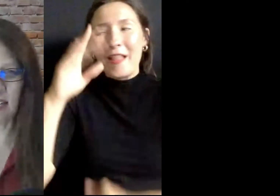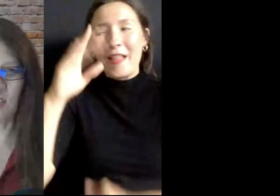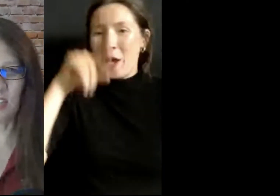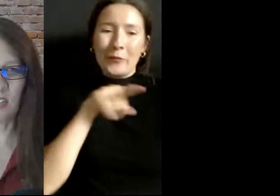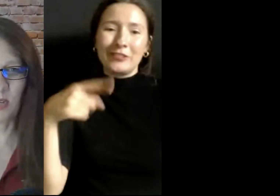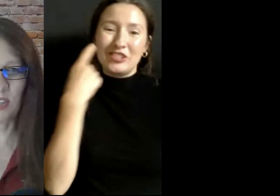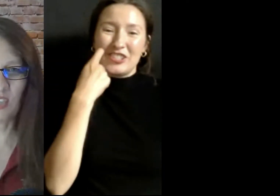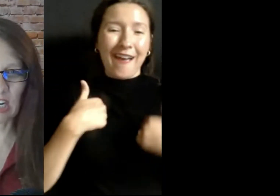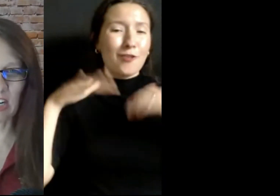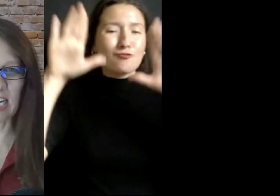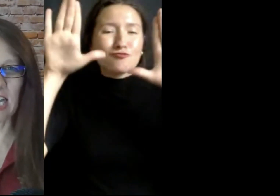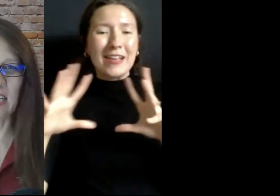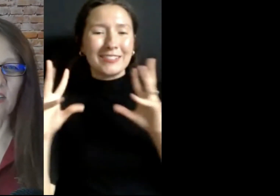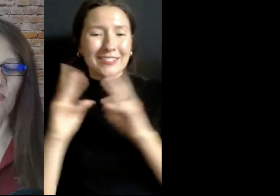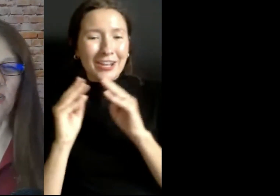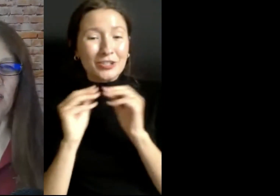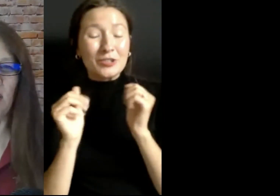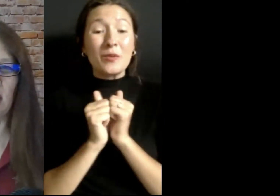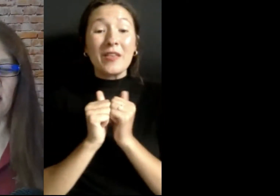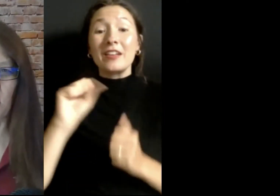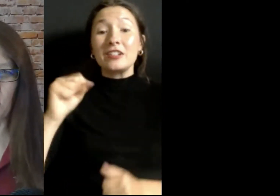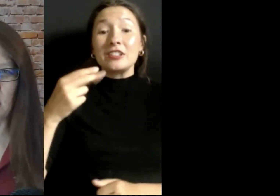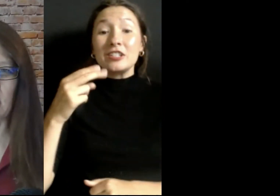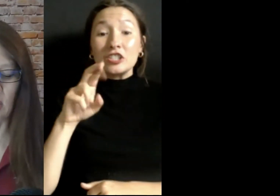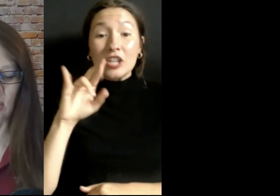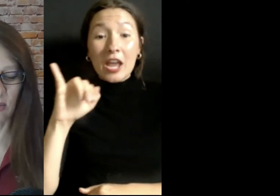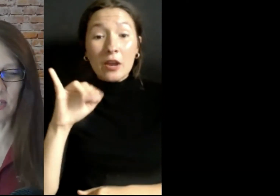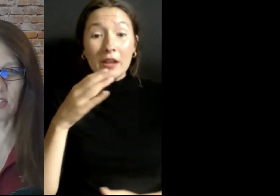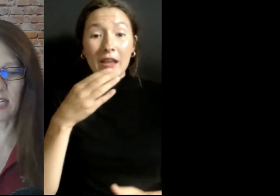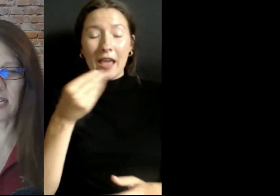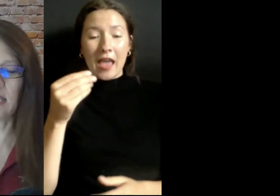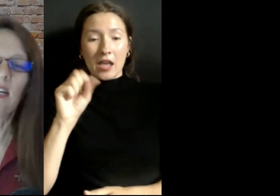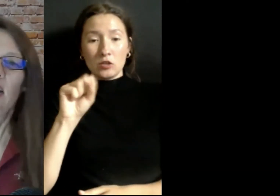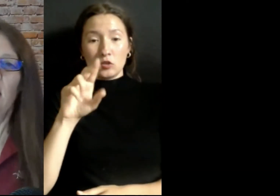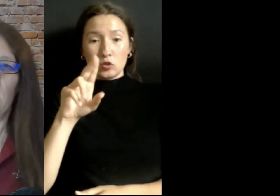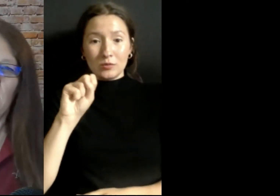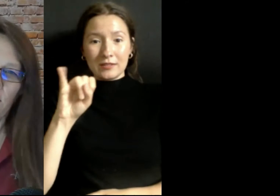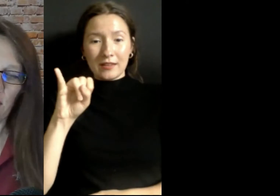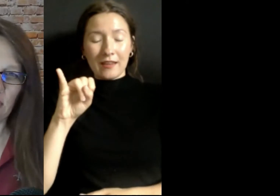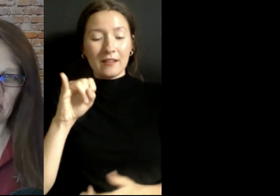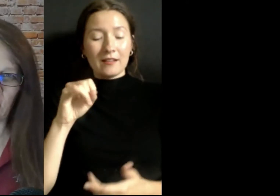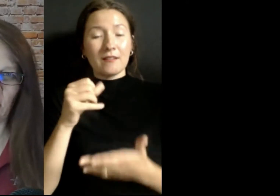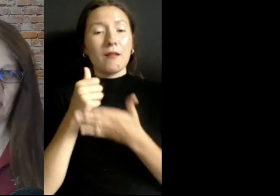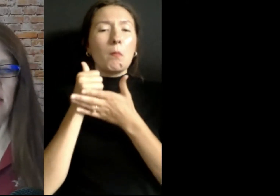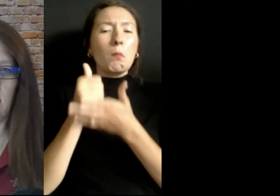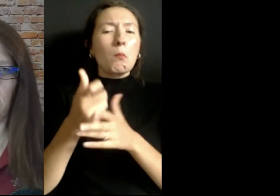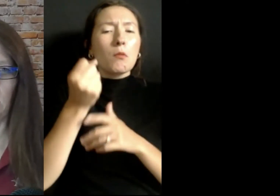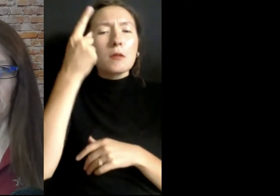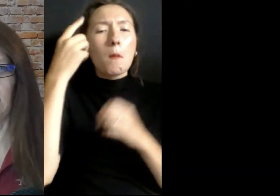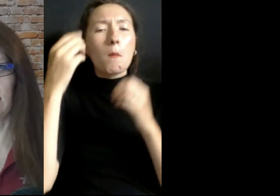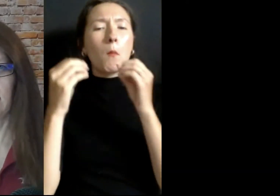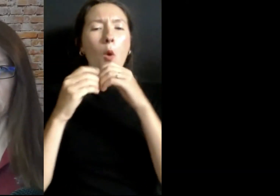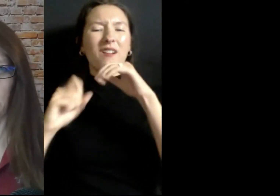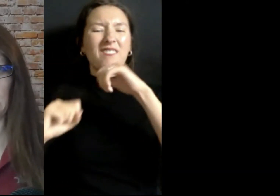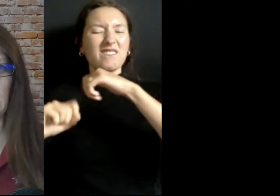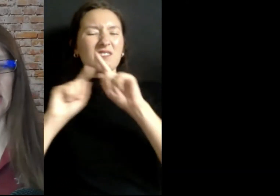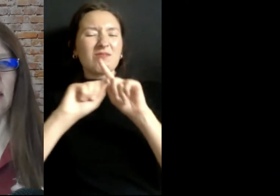great sessions with Sherry and with Susie to understand a lot of the foundational concepts